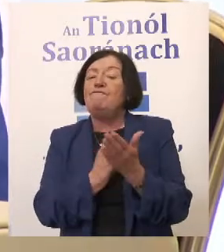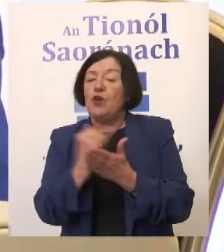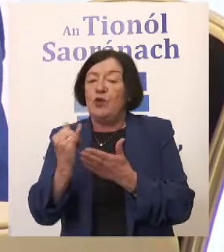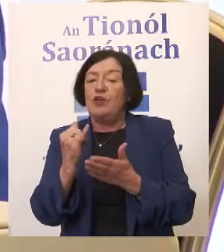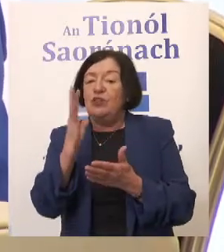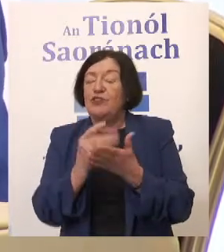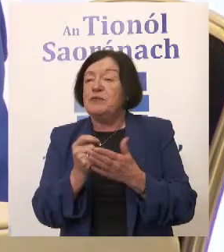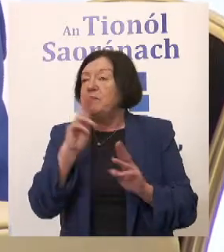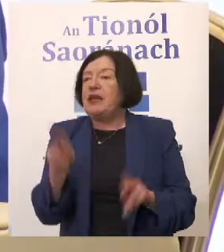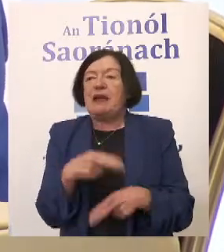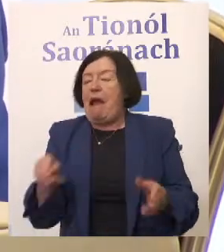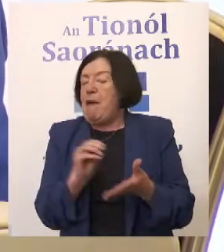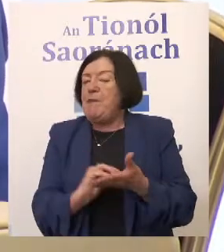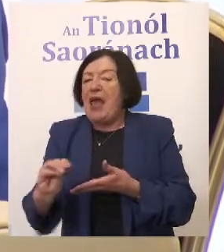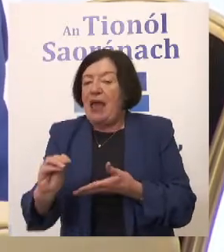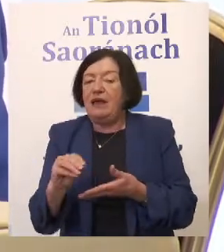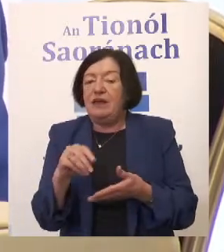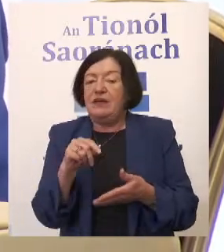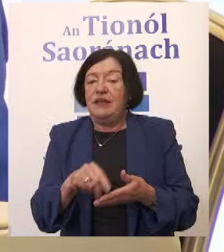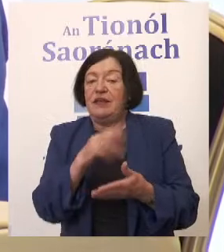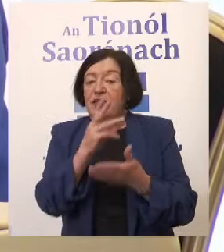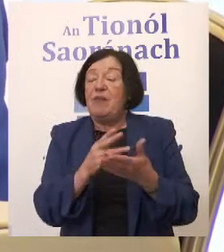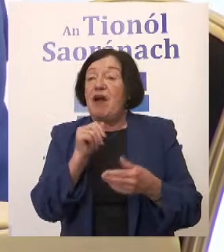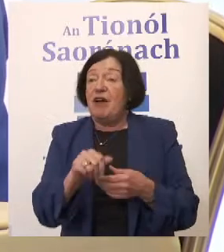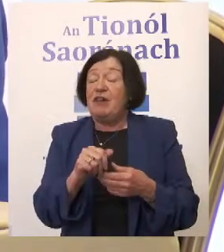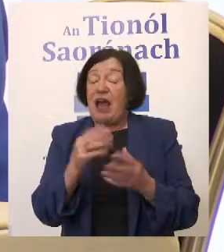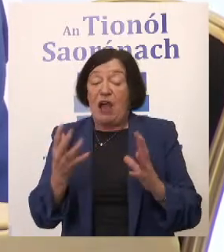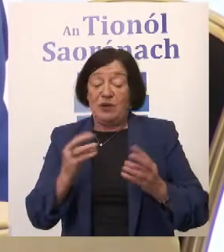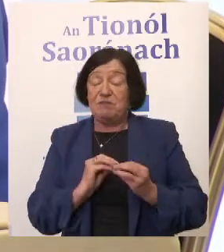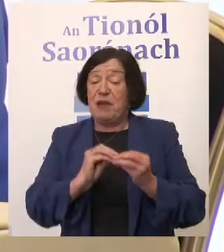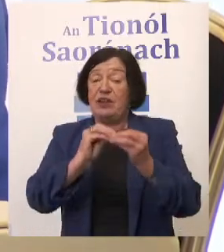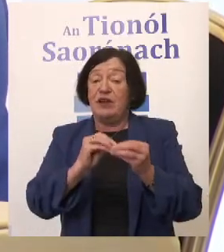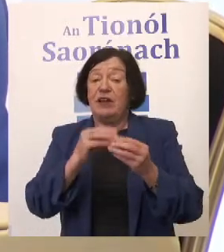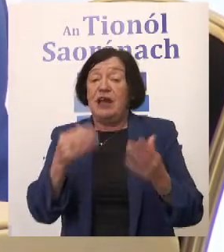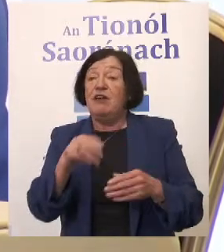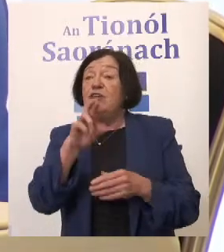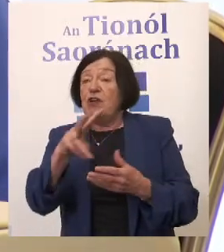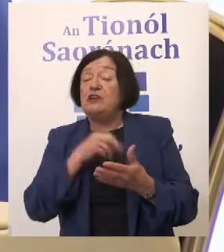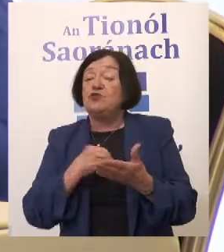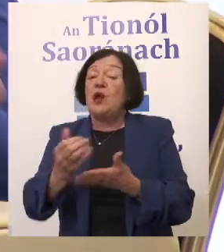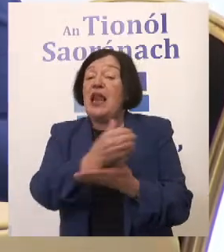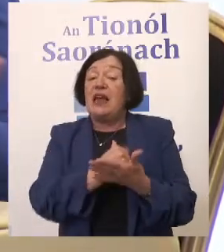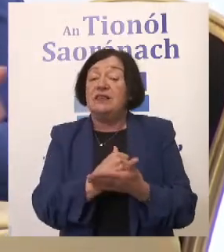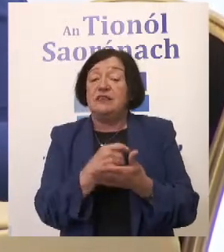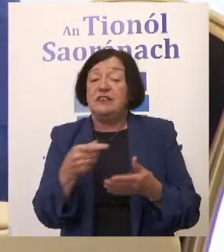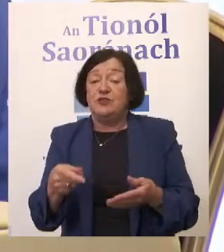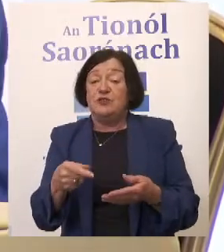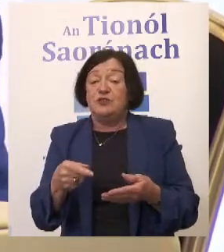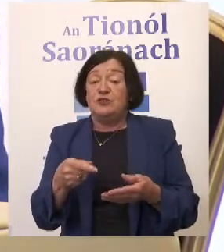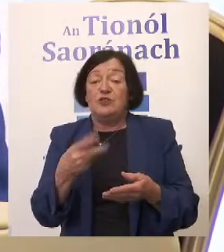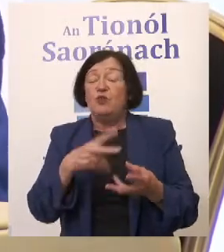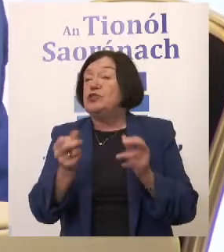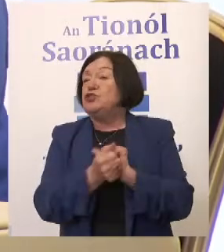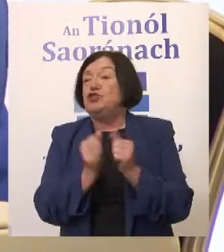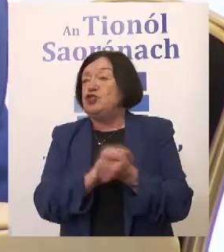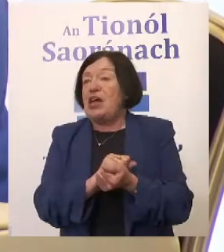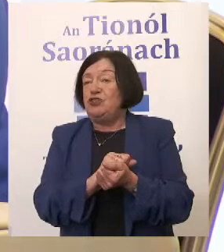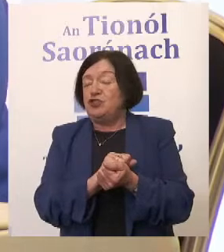they can't pay, and that's part of the composition. And having revenue collected wouldn't necessarily